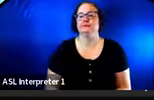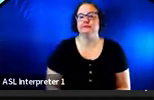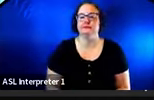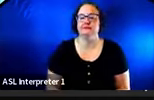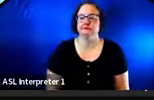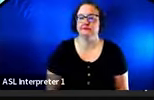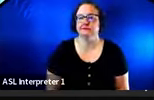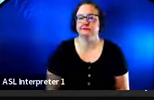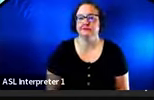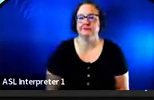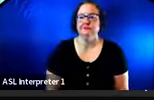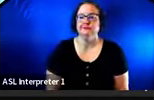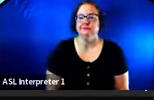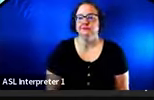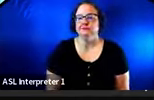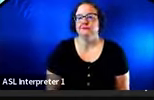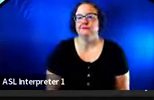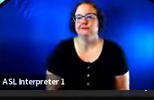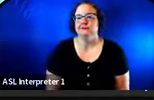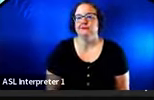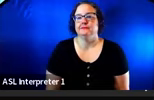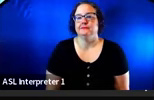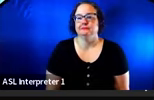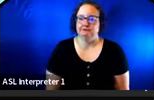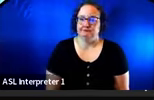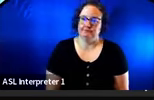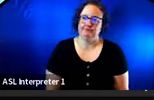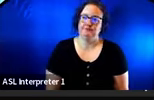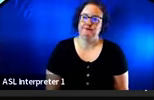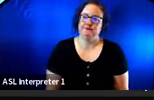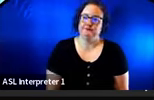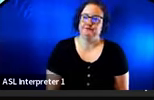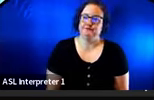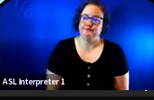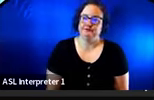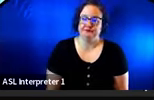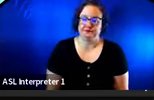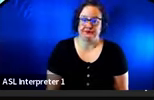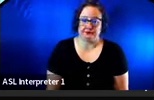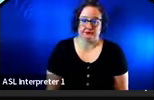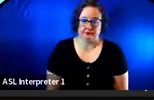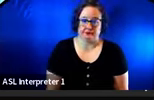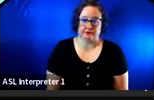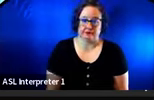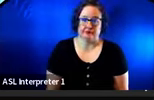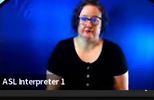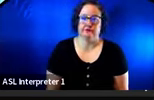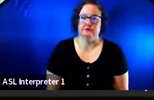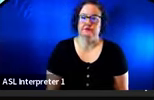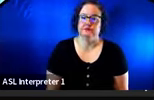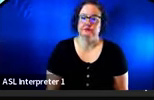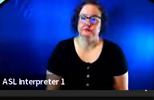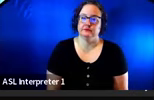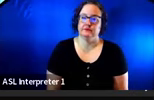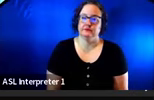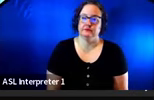reaching out to us for help because we're a charity and we have the ability to do so. Several thousands of people are in our queue right now. We're slowly